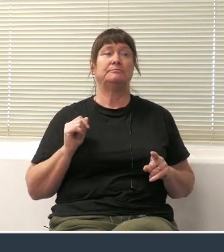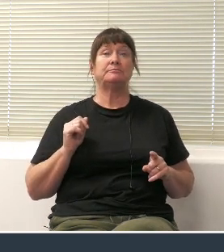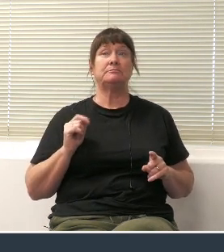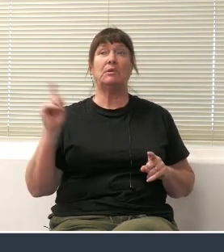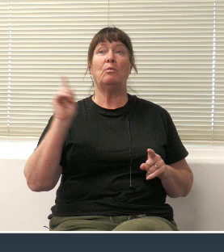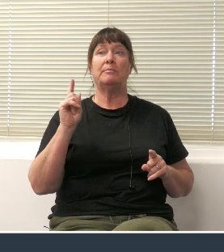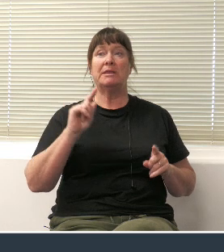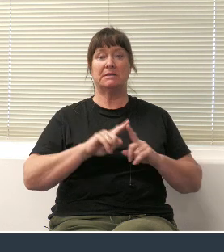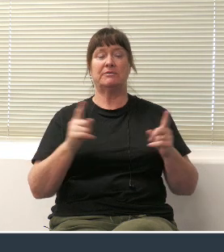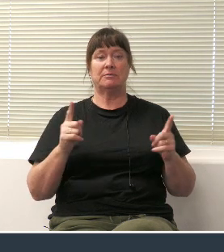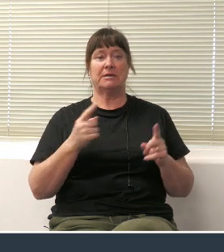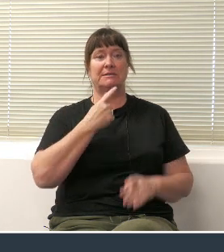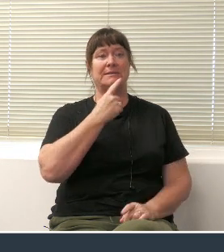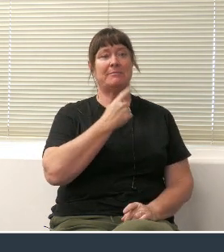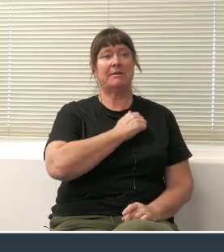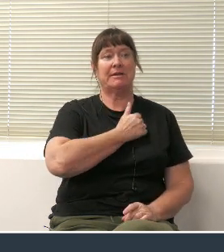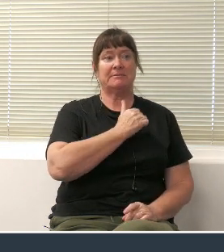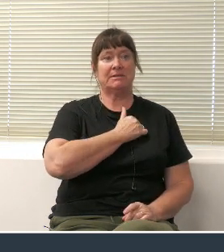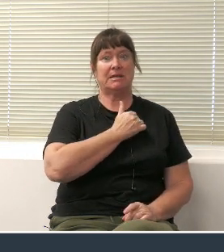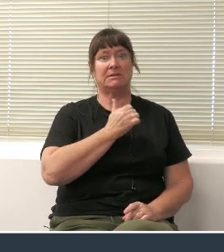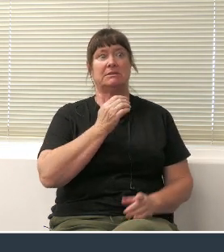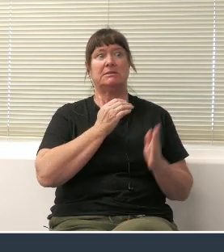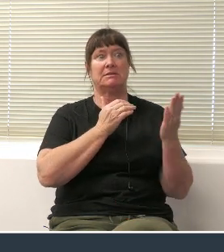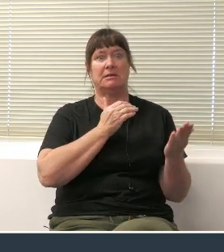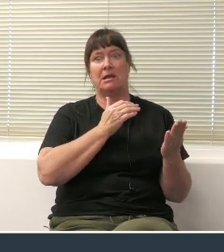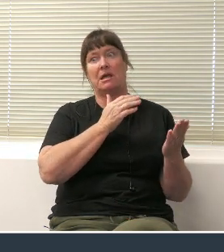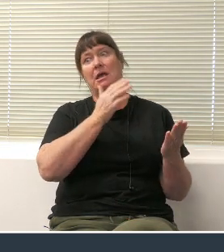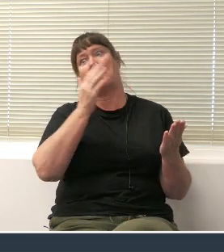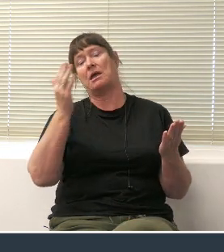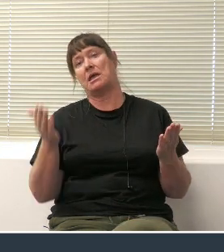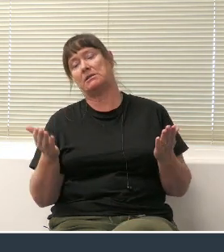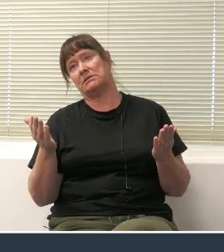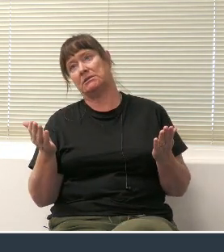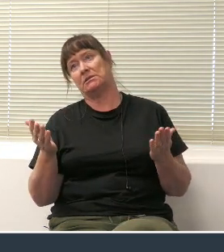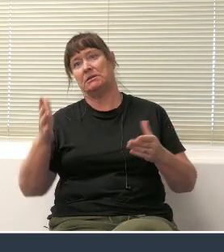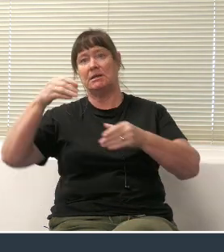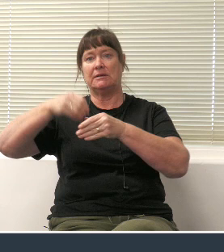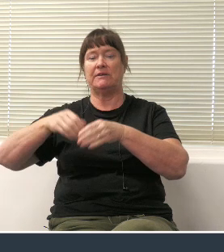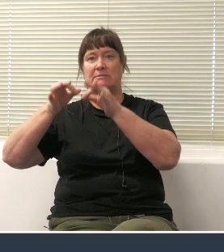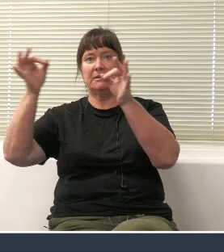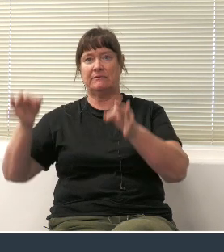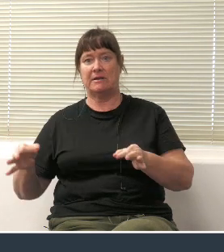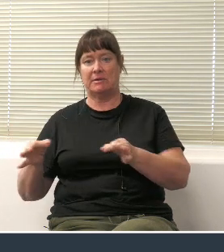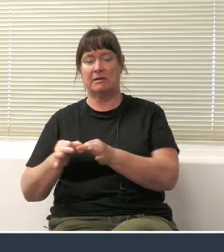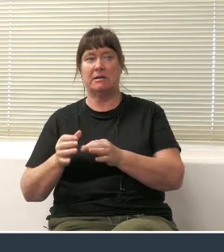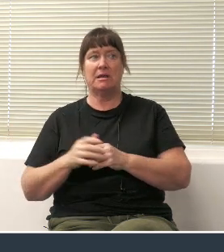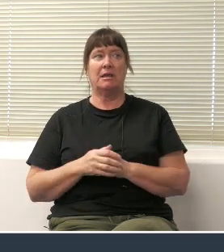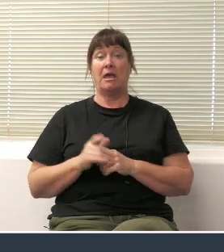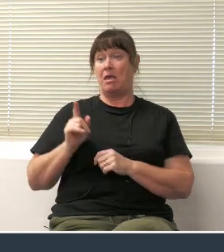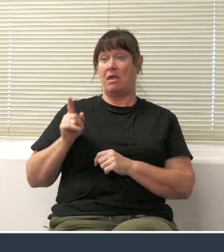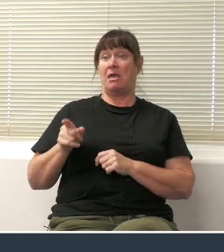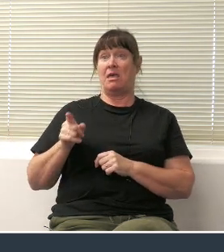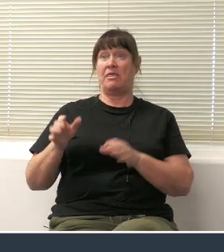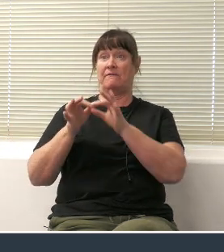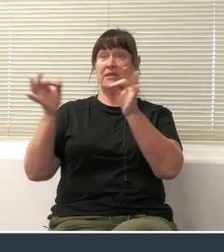Sorry. What would be the difference between the statement of expectations and an investment framework? The investment framework